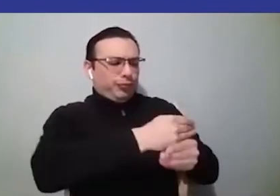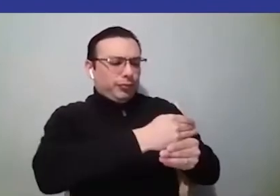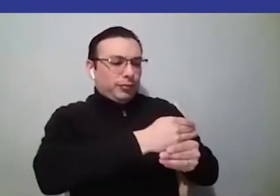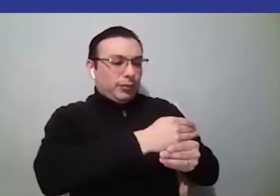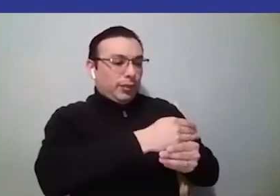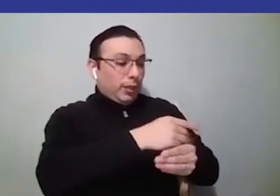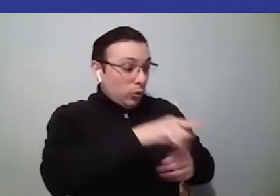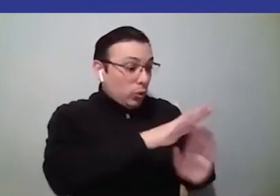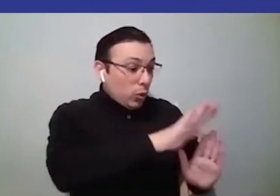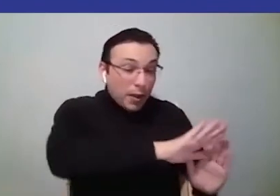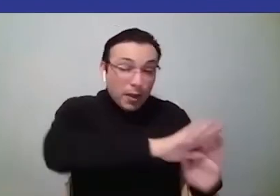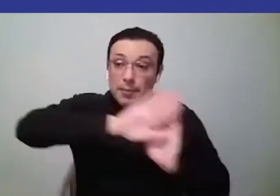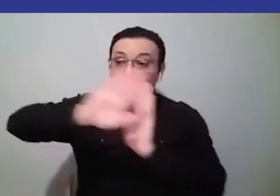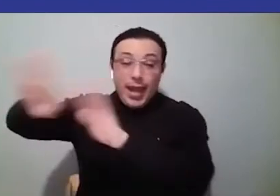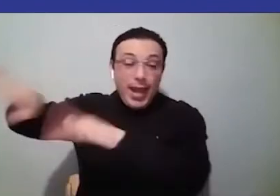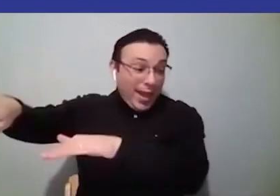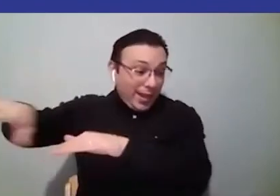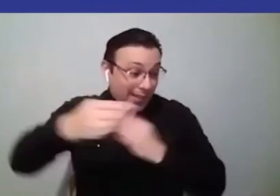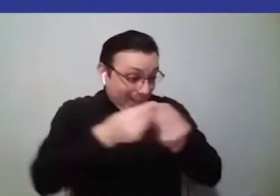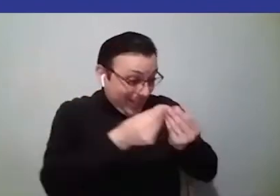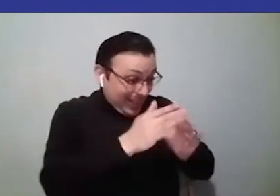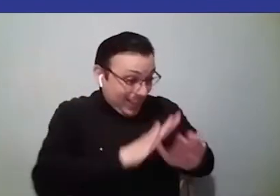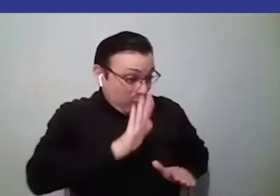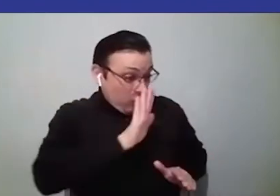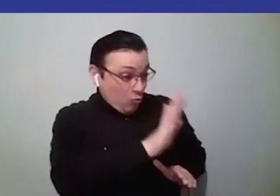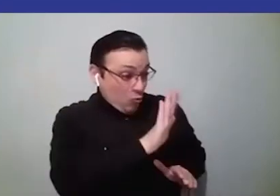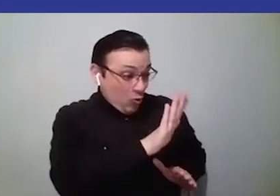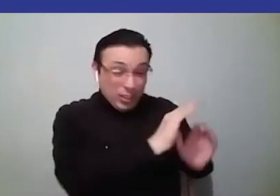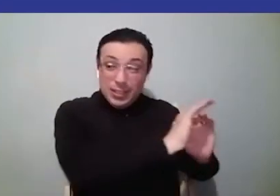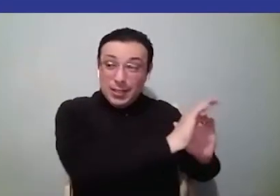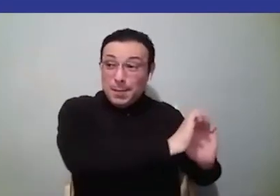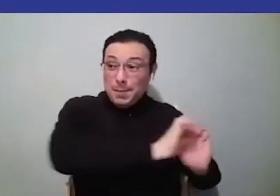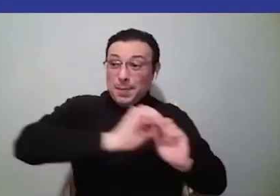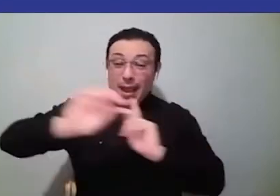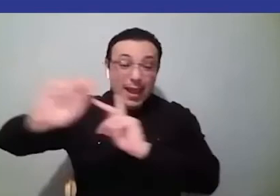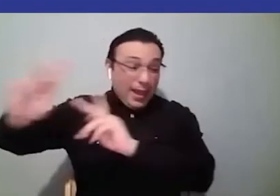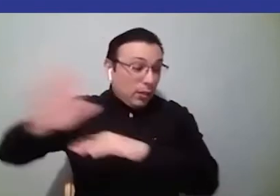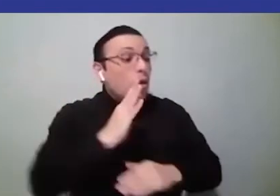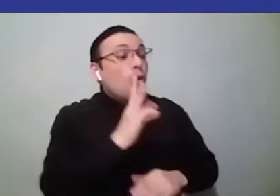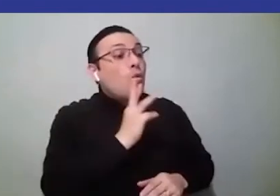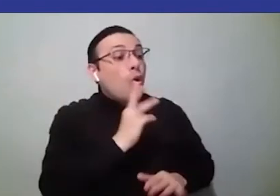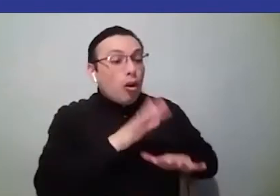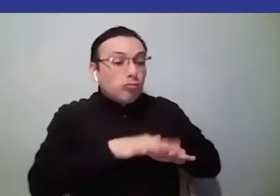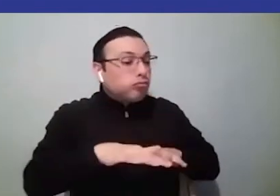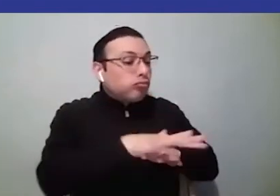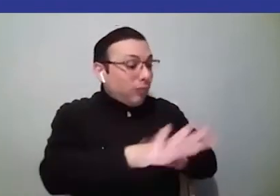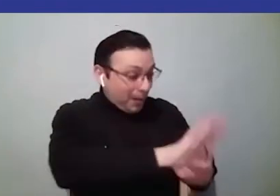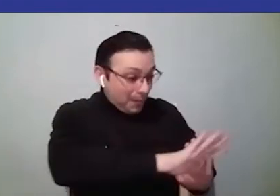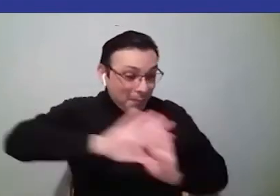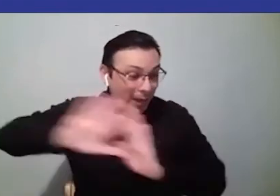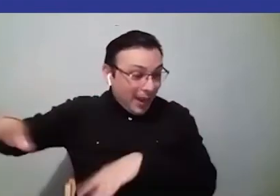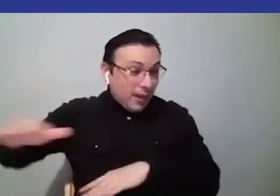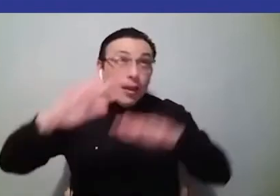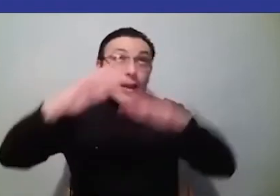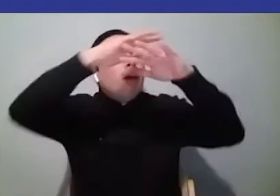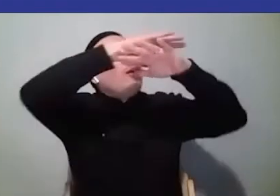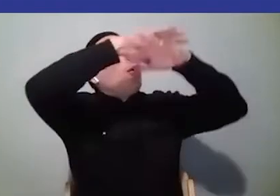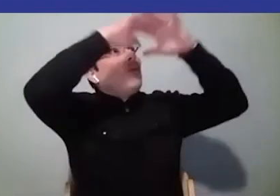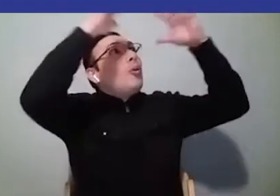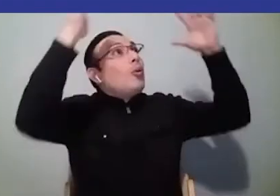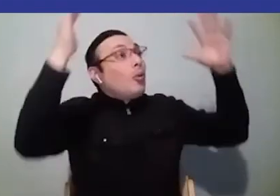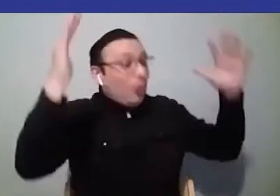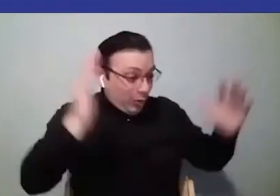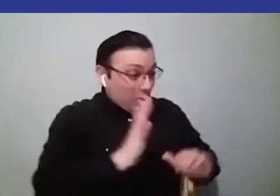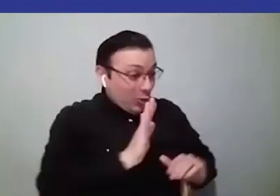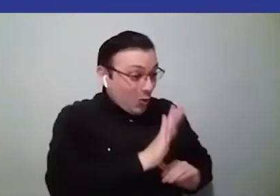to lands and the homelands and the waters and the skies, where the knowledge,